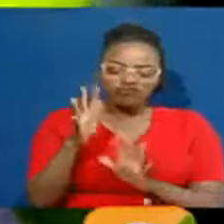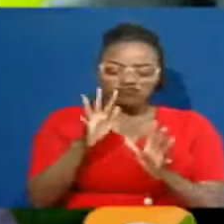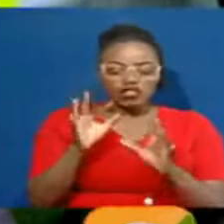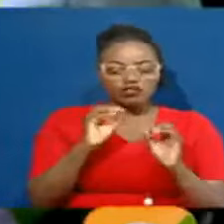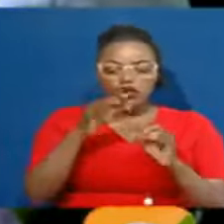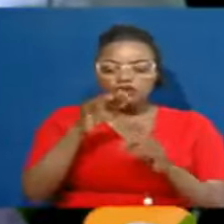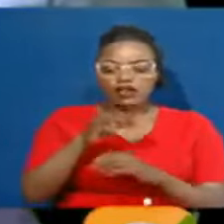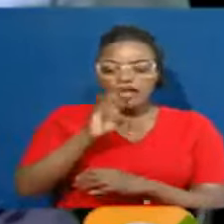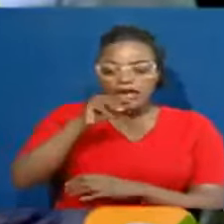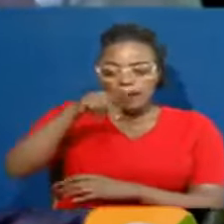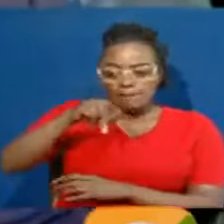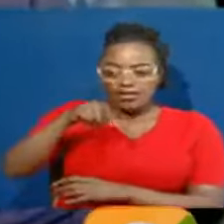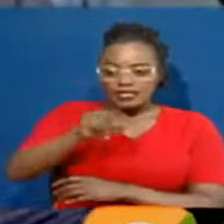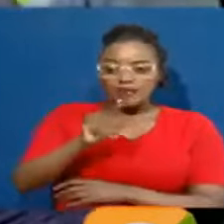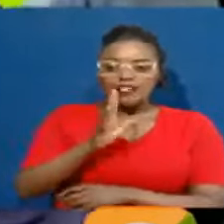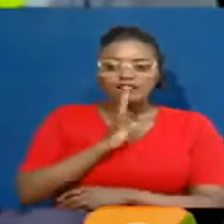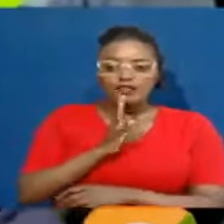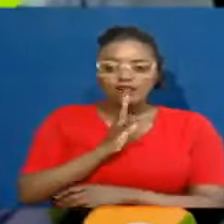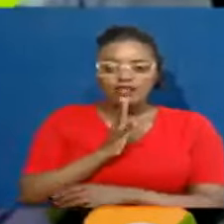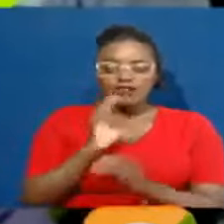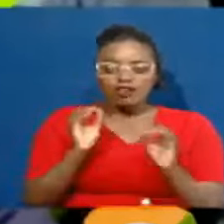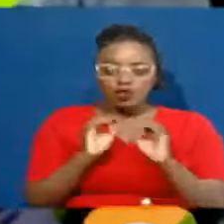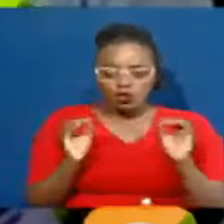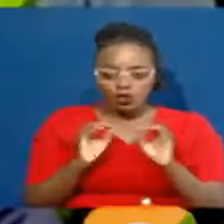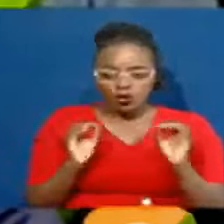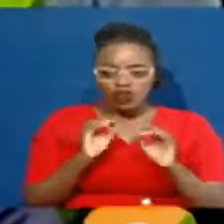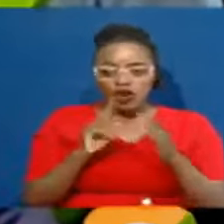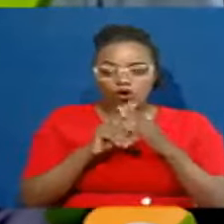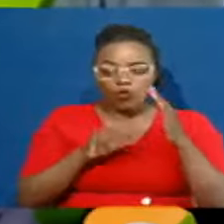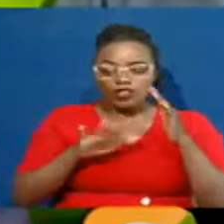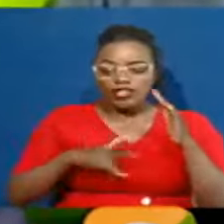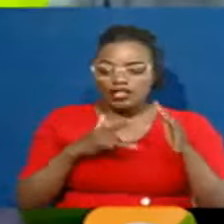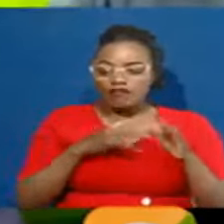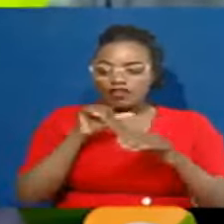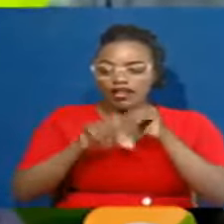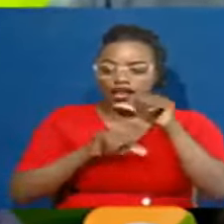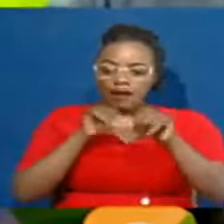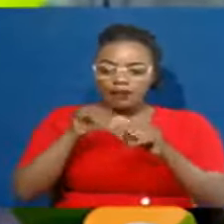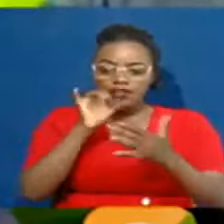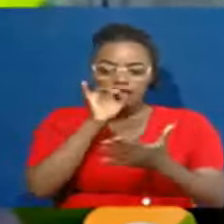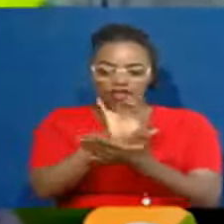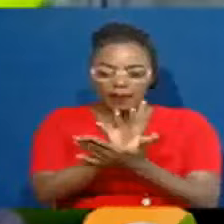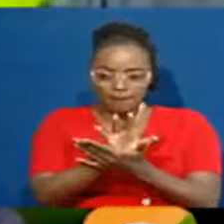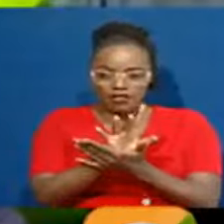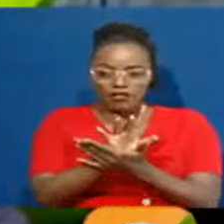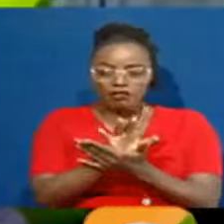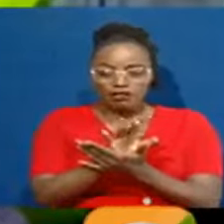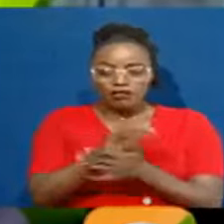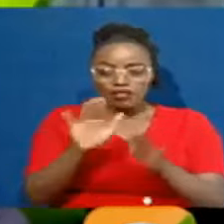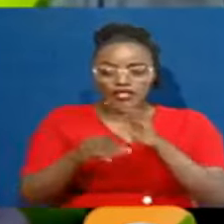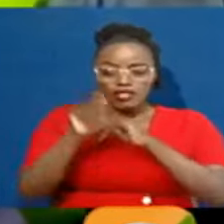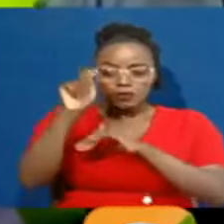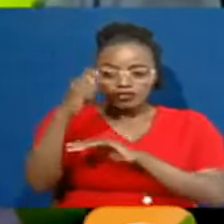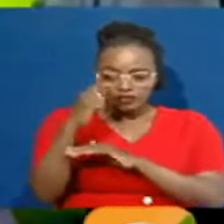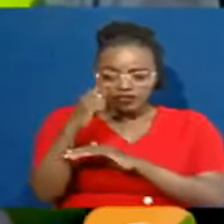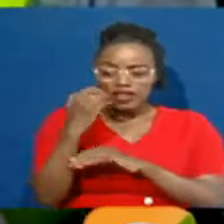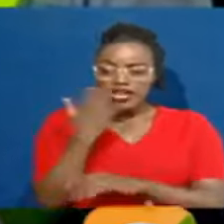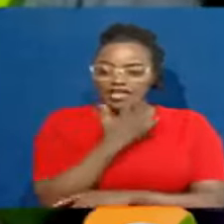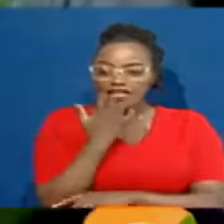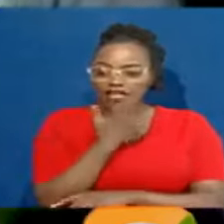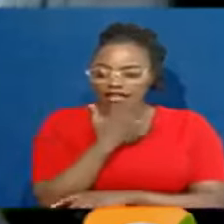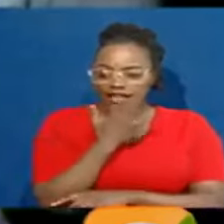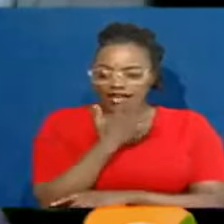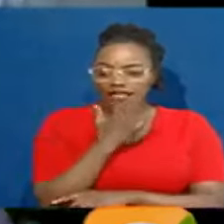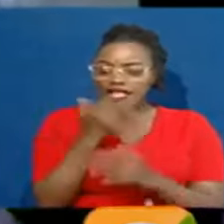parliament give their sentiments on what they feel about the impeachment of the deputy president regarding